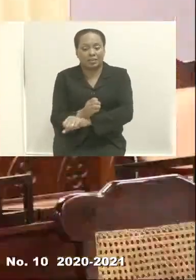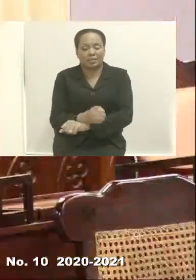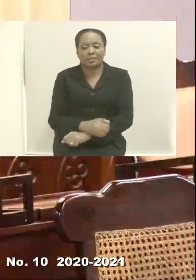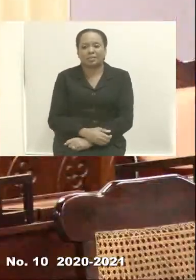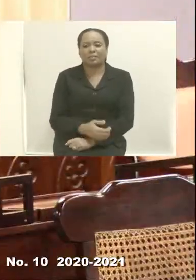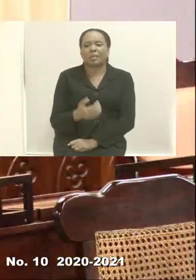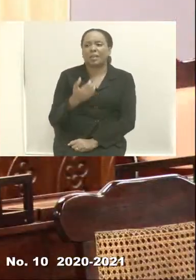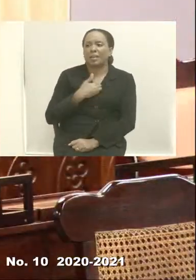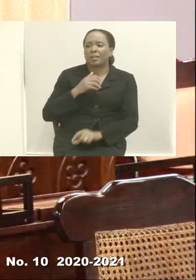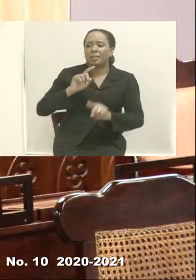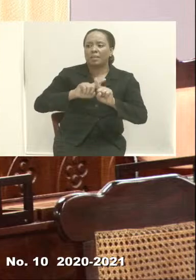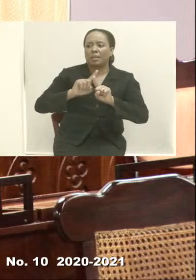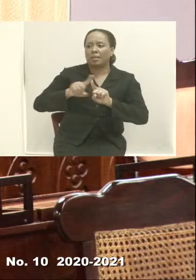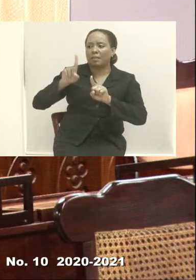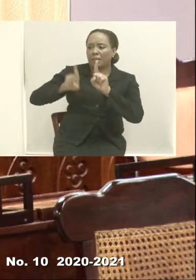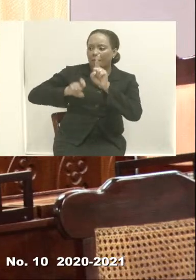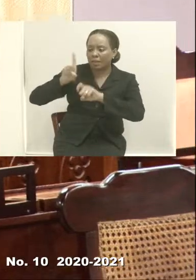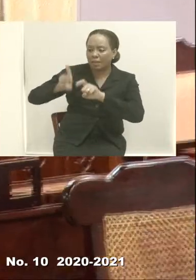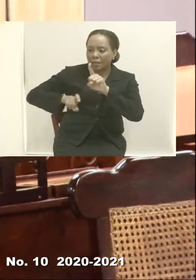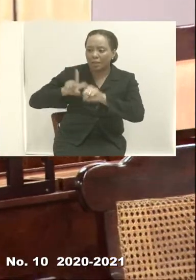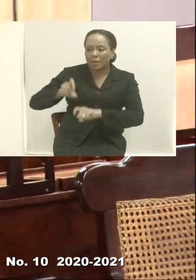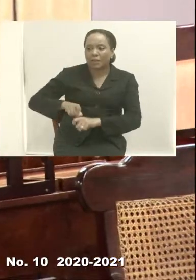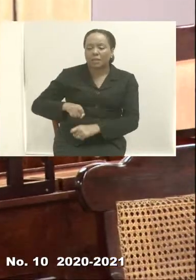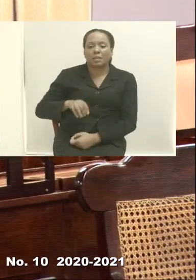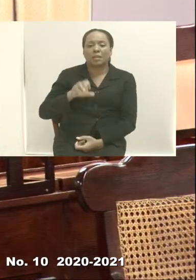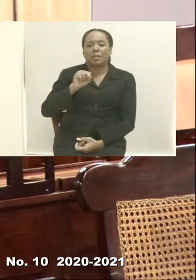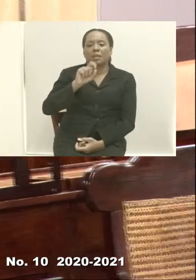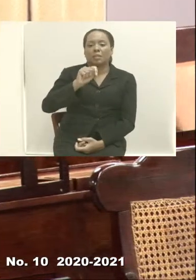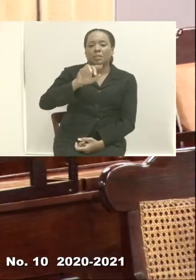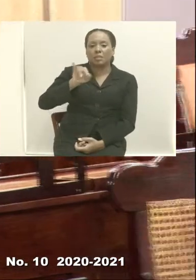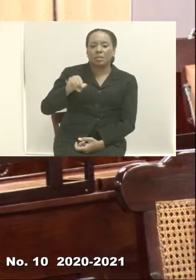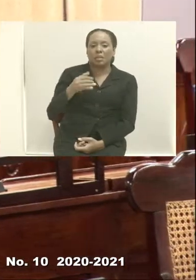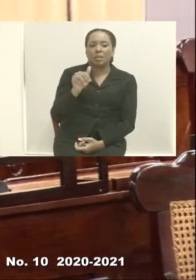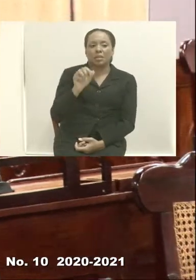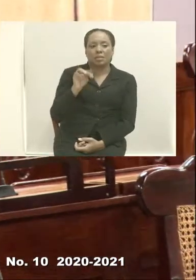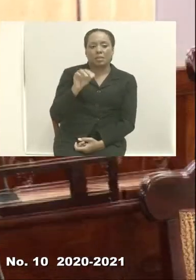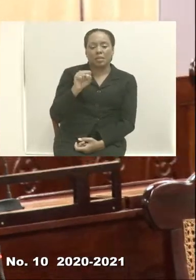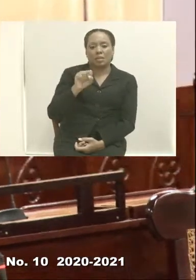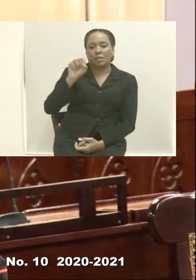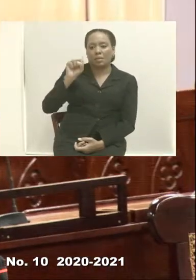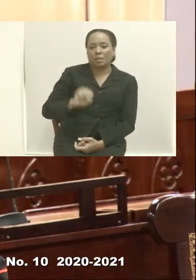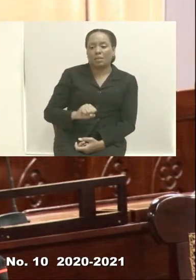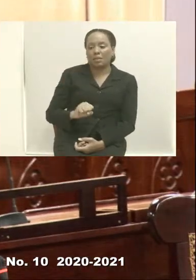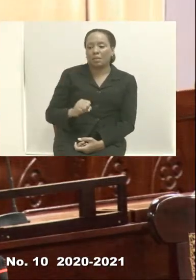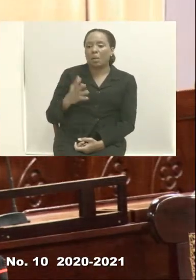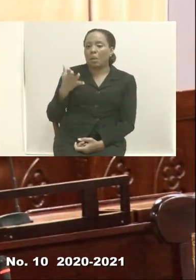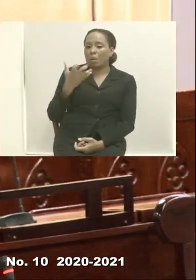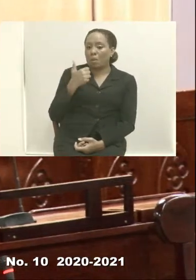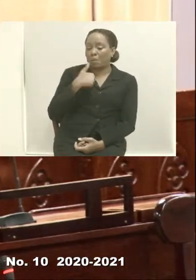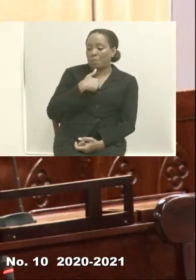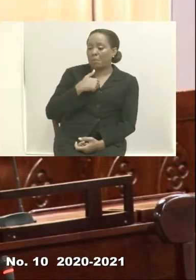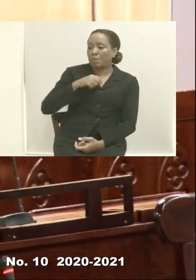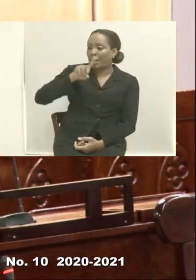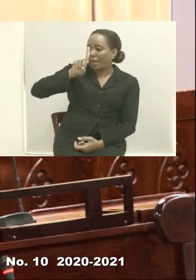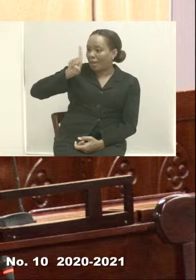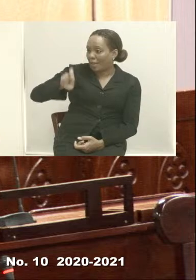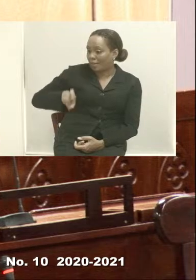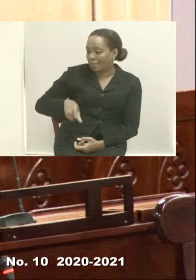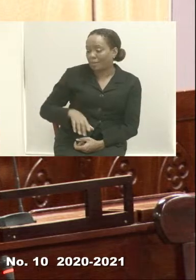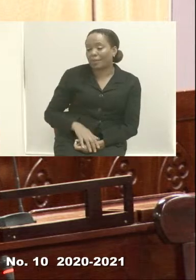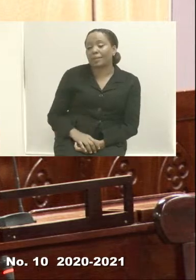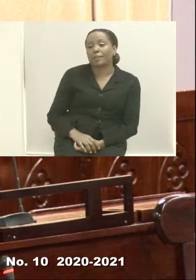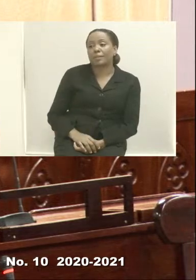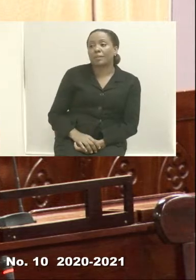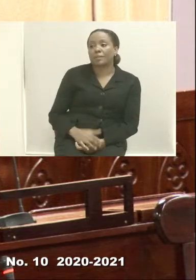which the good people of St. James South have asked me to ask on their behalf. And therefore I would like to put them to the